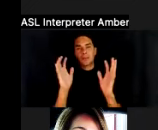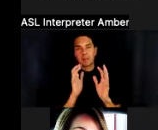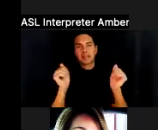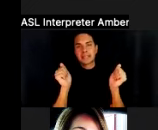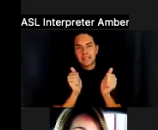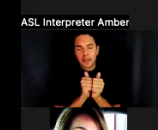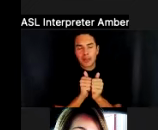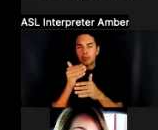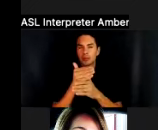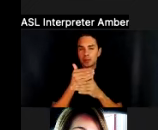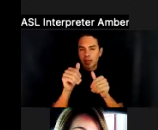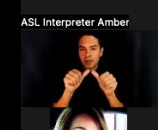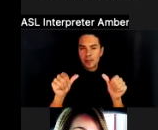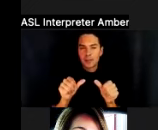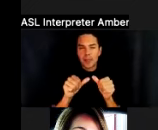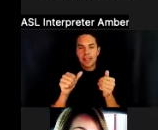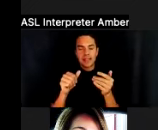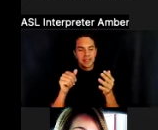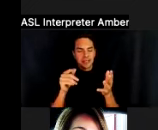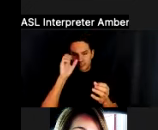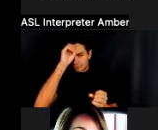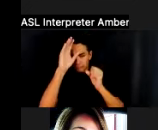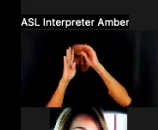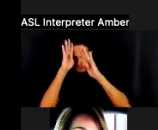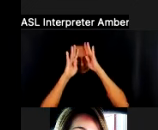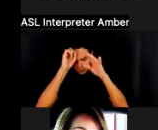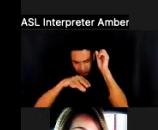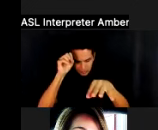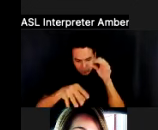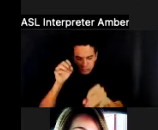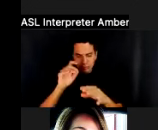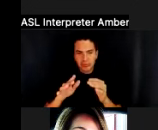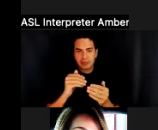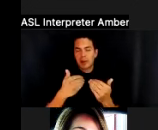shared space for wisdom and bravery and compassion.